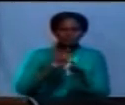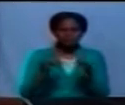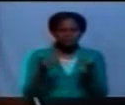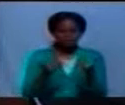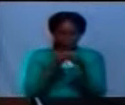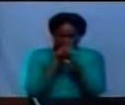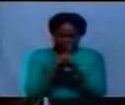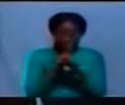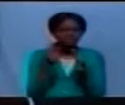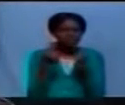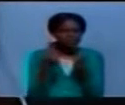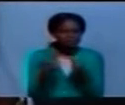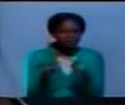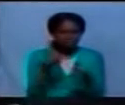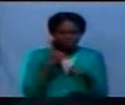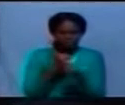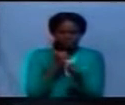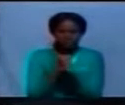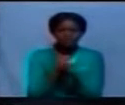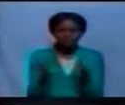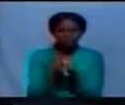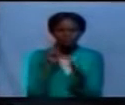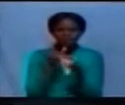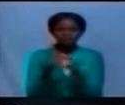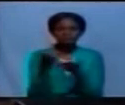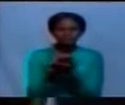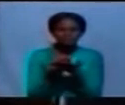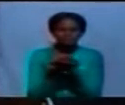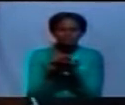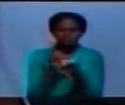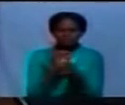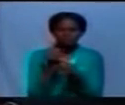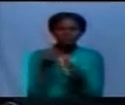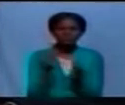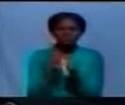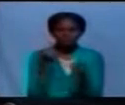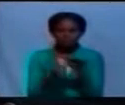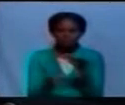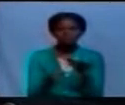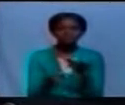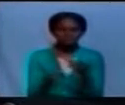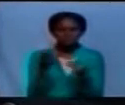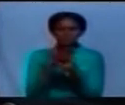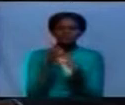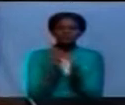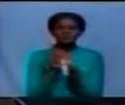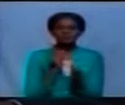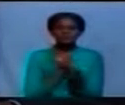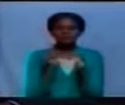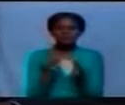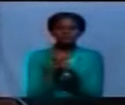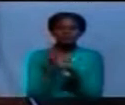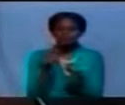decision whether to come and set shop within the economy entirely lies with the shareholders. So just to